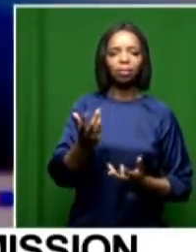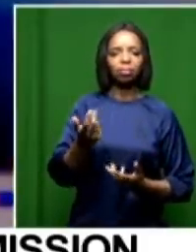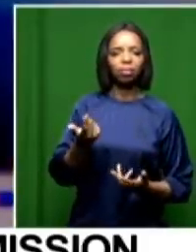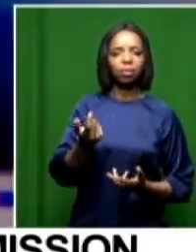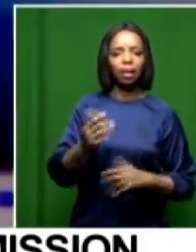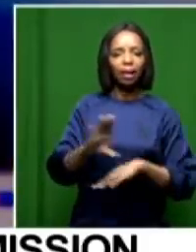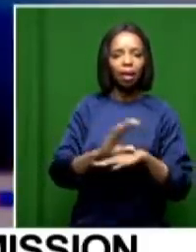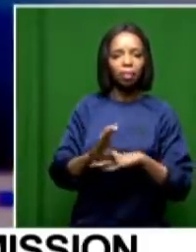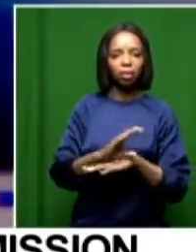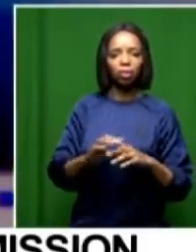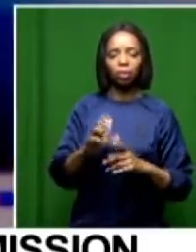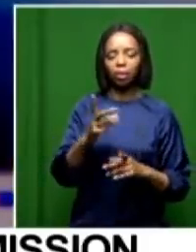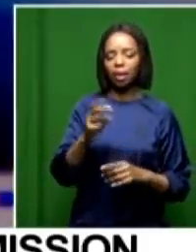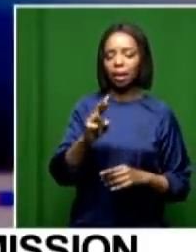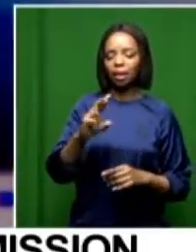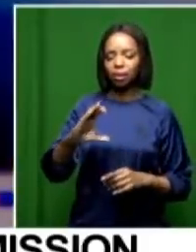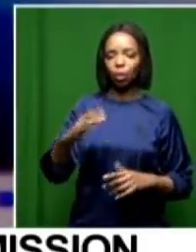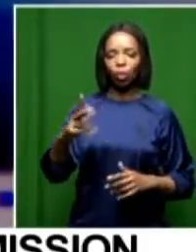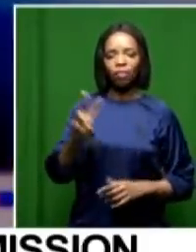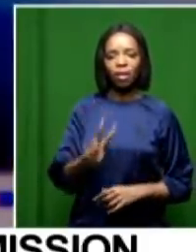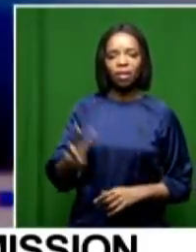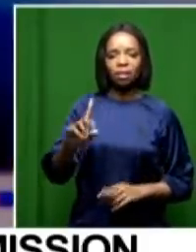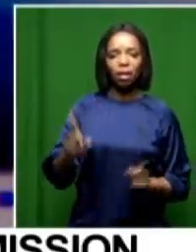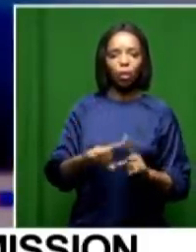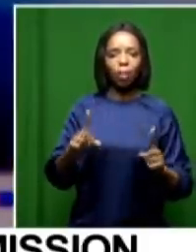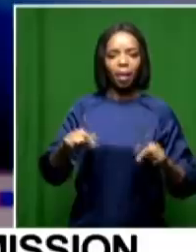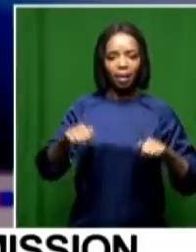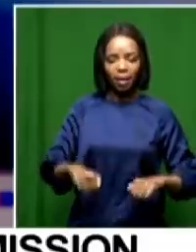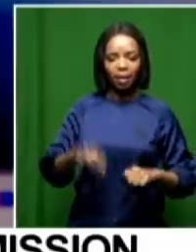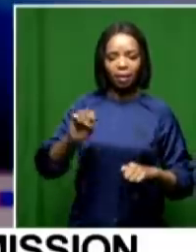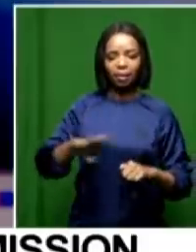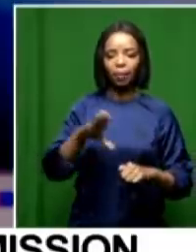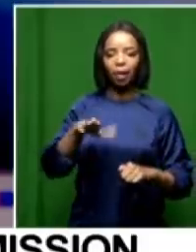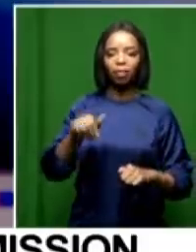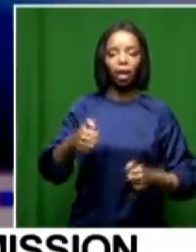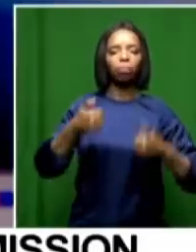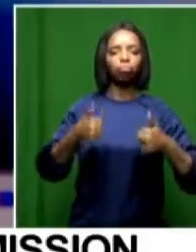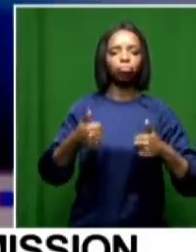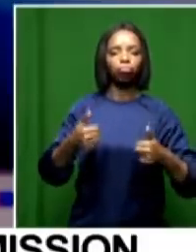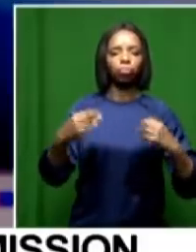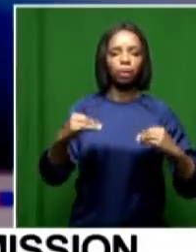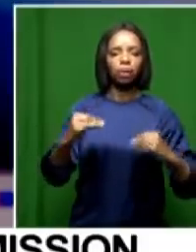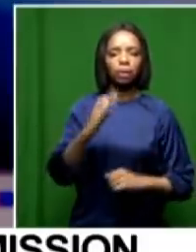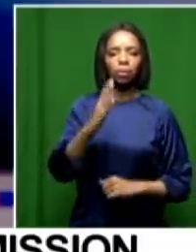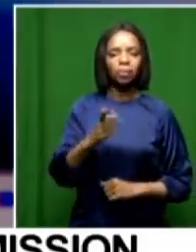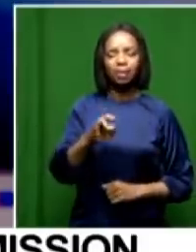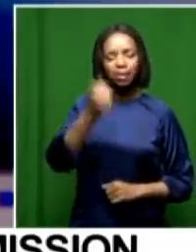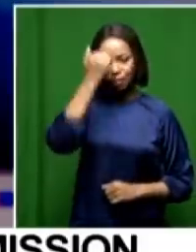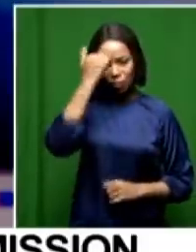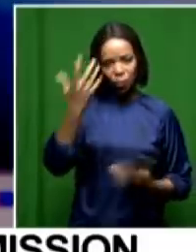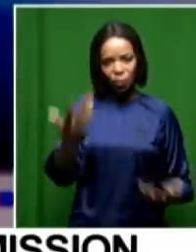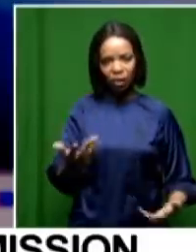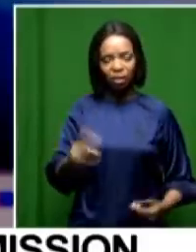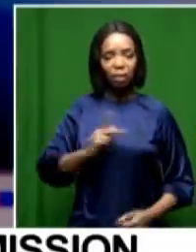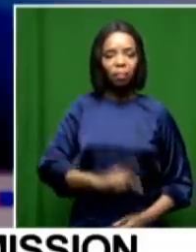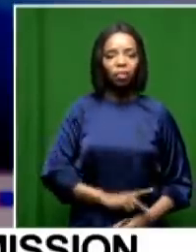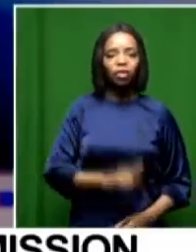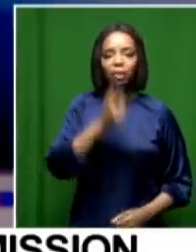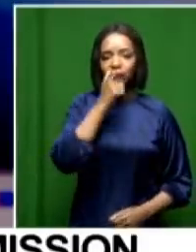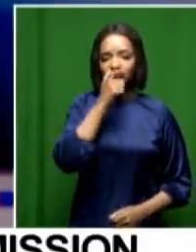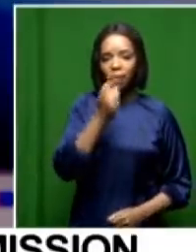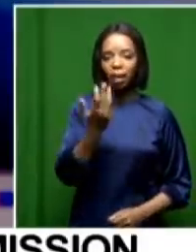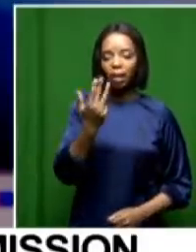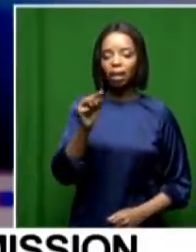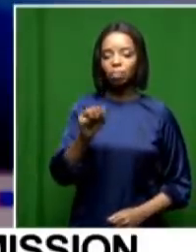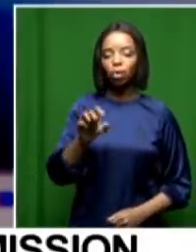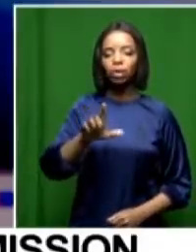Venezuela, but would have legitimate business dealings in South Africa. It's foolish. So the current president, Cyril Ramaphosa, had a 9.47% shareholding